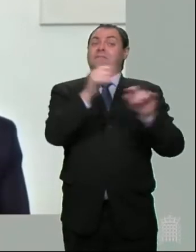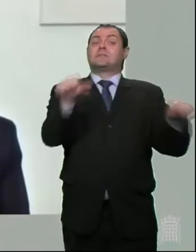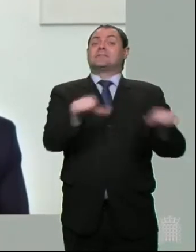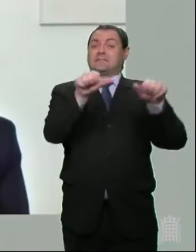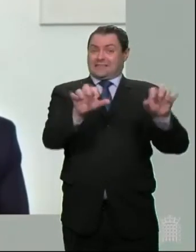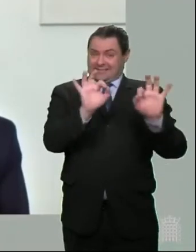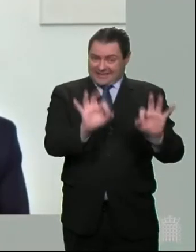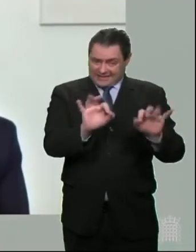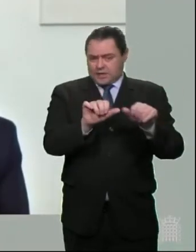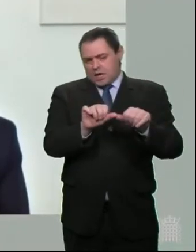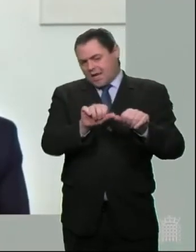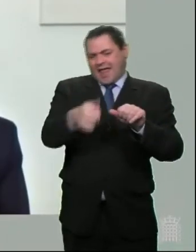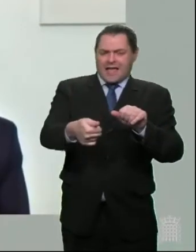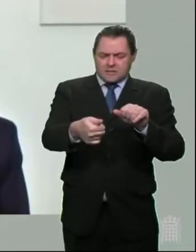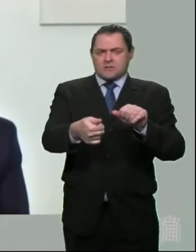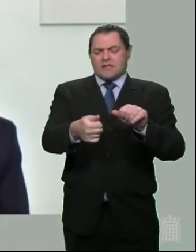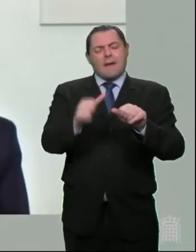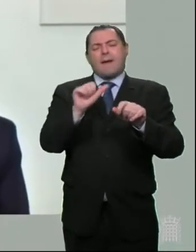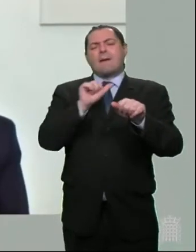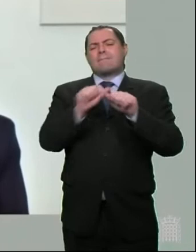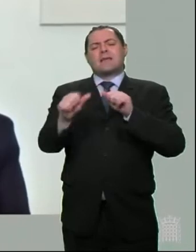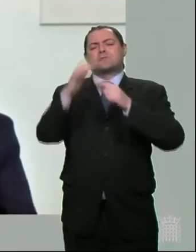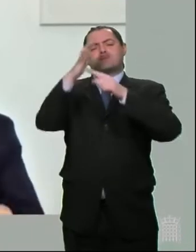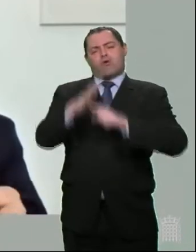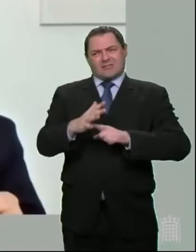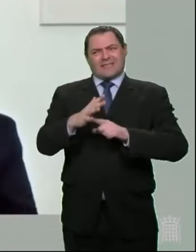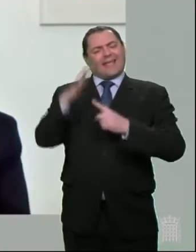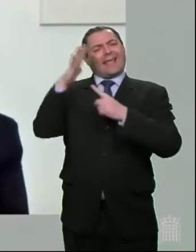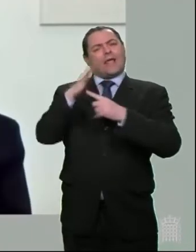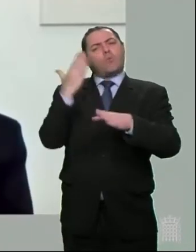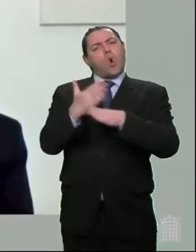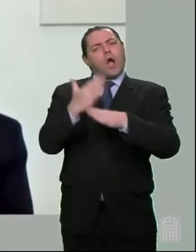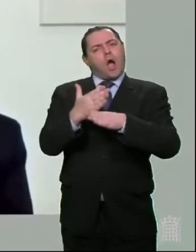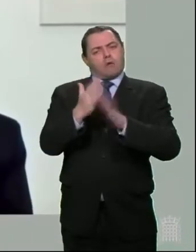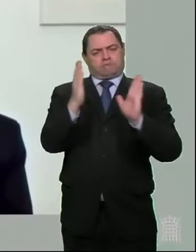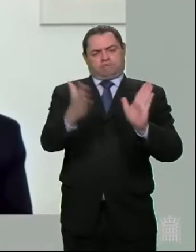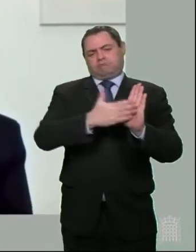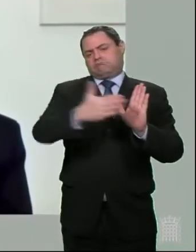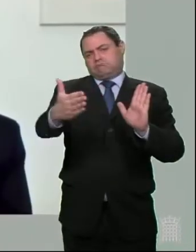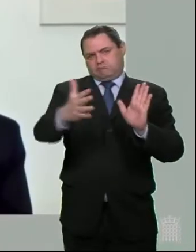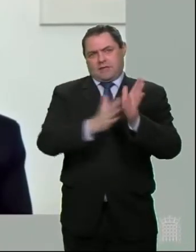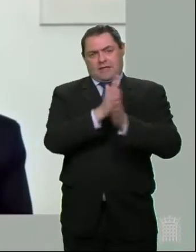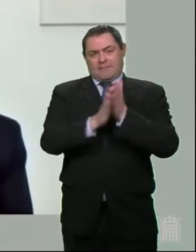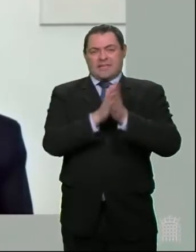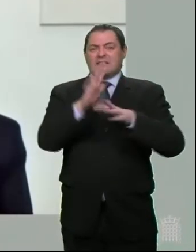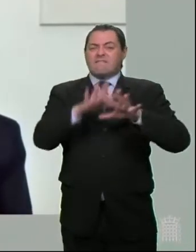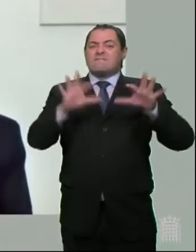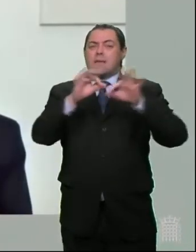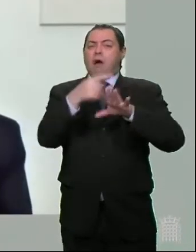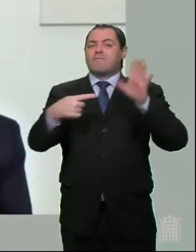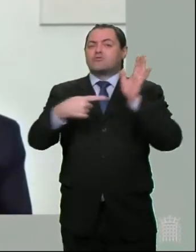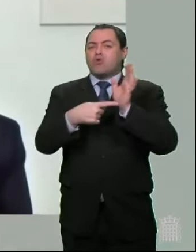he should bring forward the vaccination of key workers and use the window of the February half term